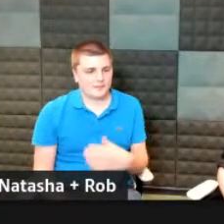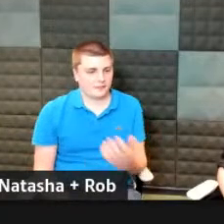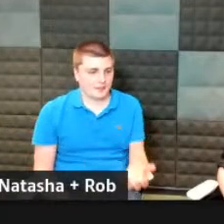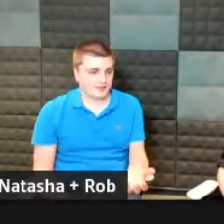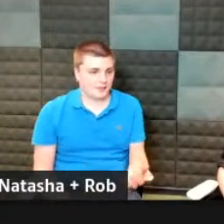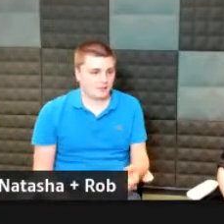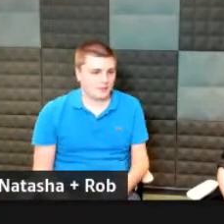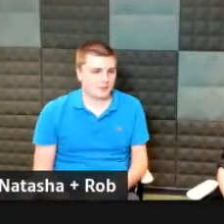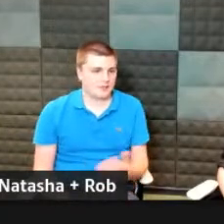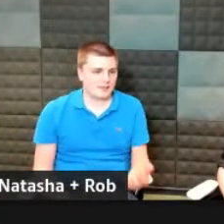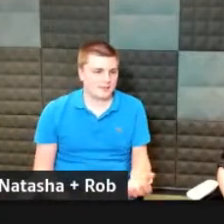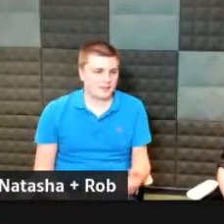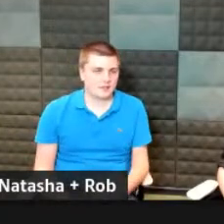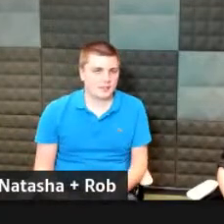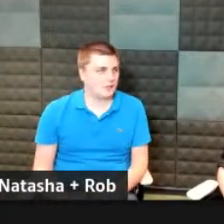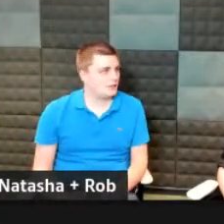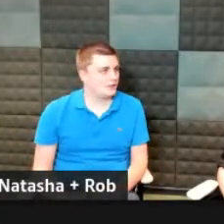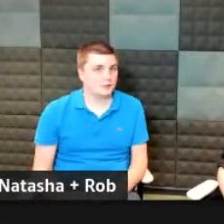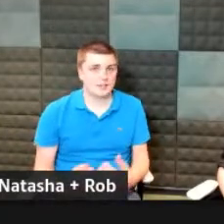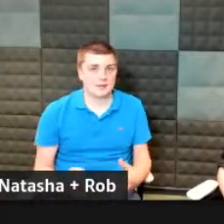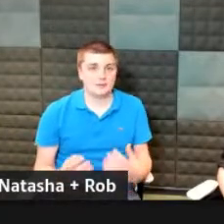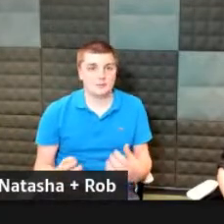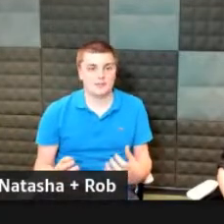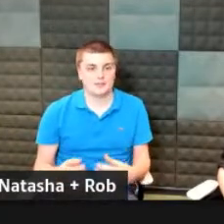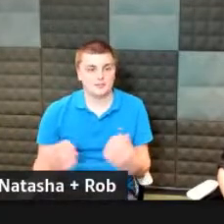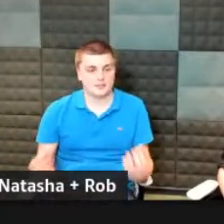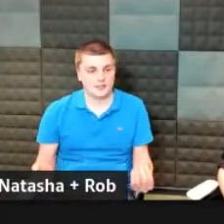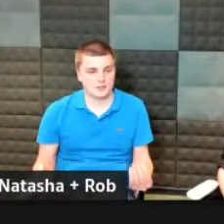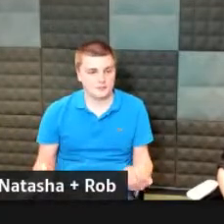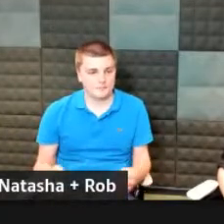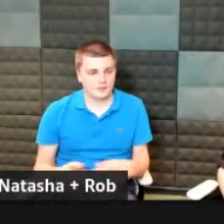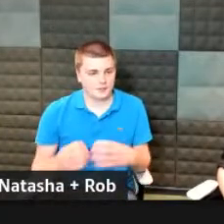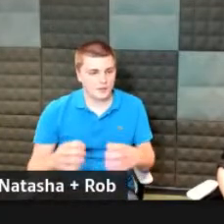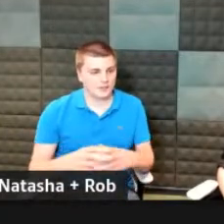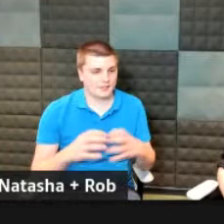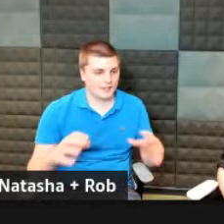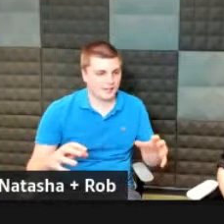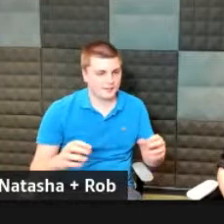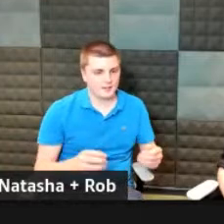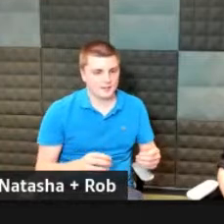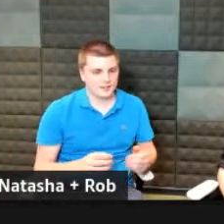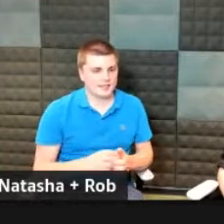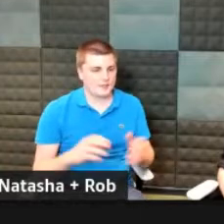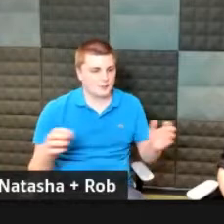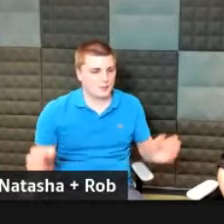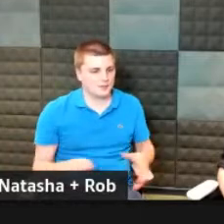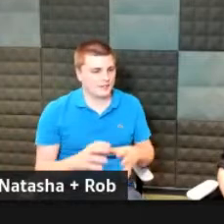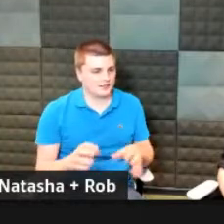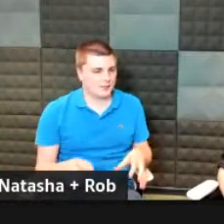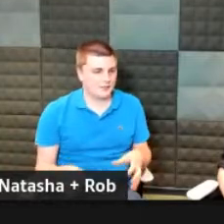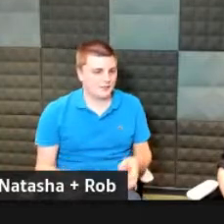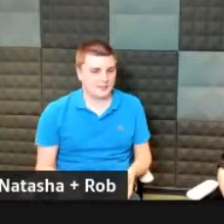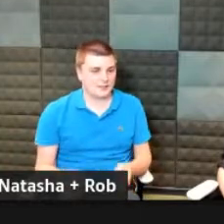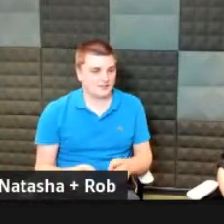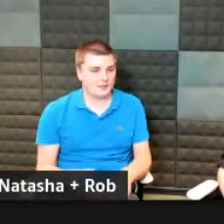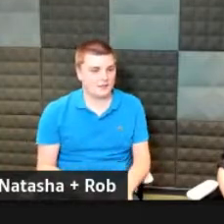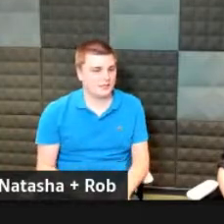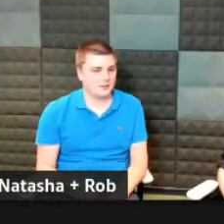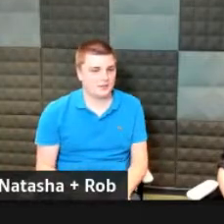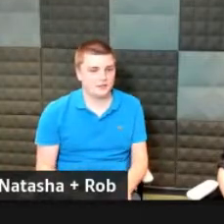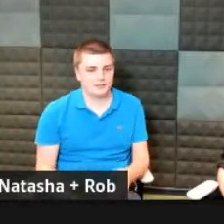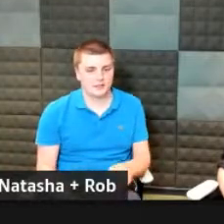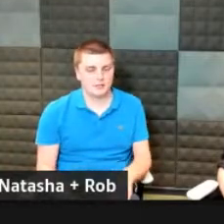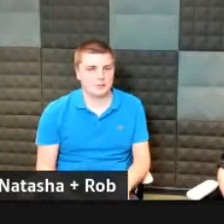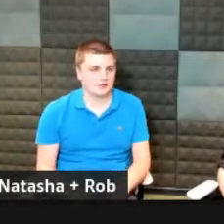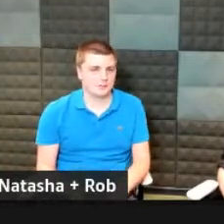If for managed node groups, on the left-hand side, we can do something called attribute-based instance selection, where you can say, hey, give me all of the EC2 instances that have 2